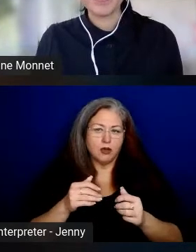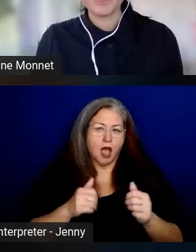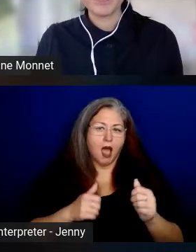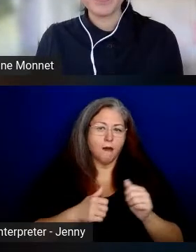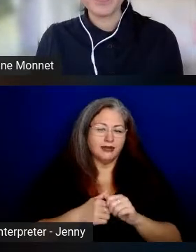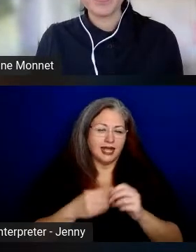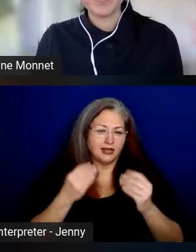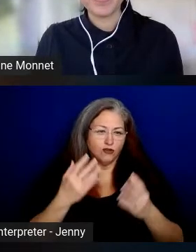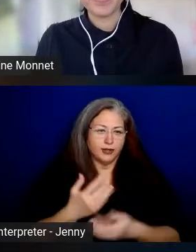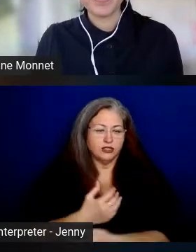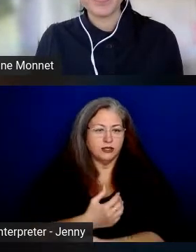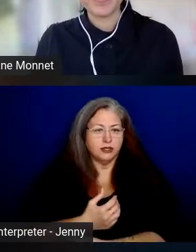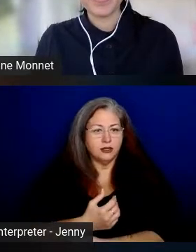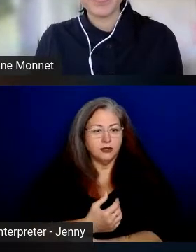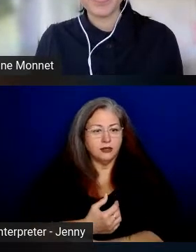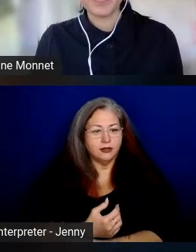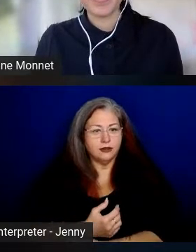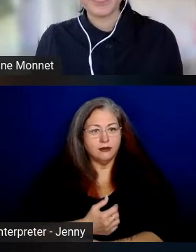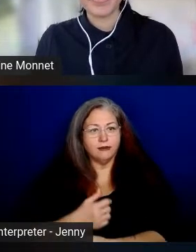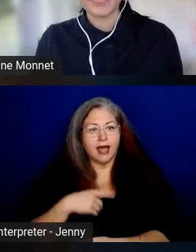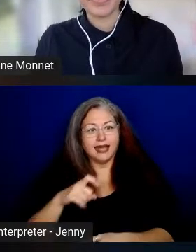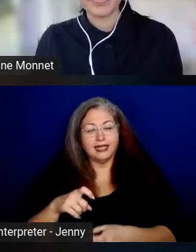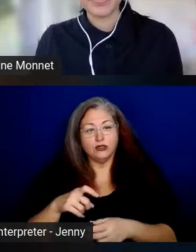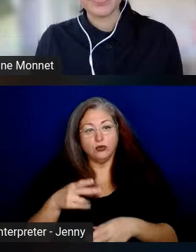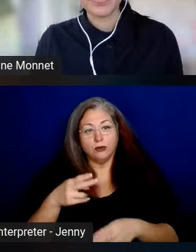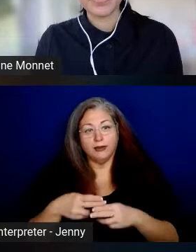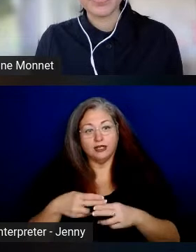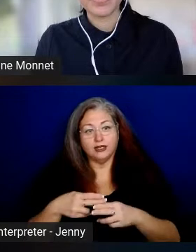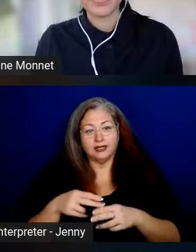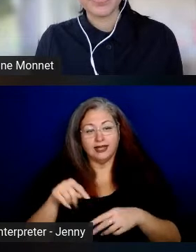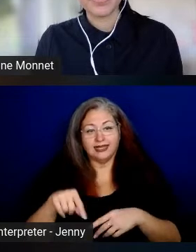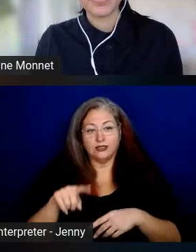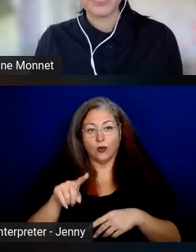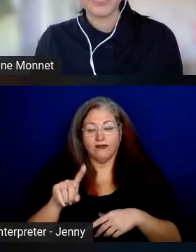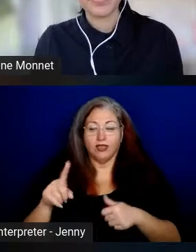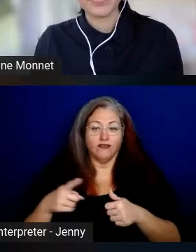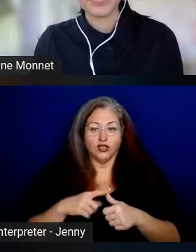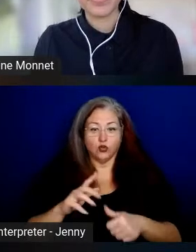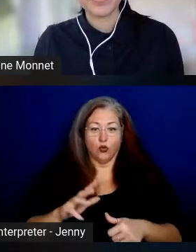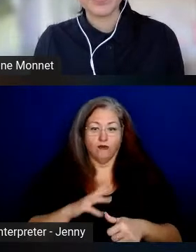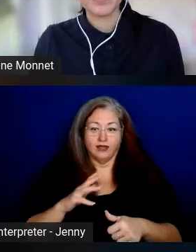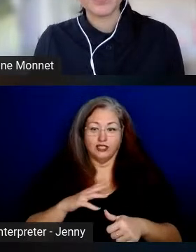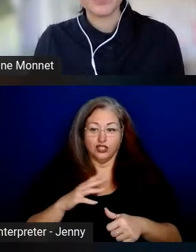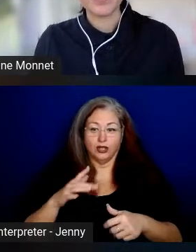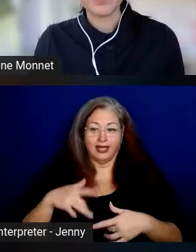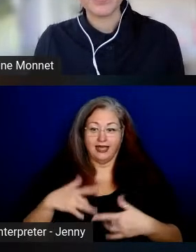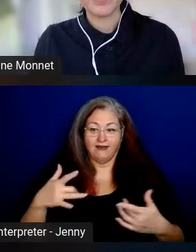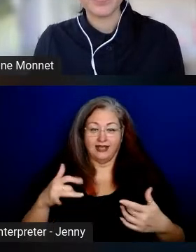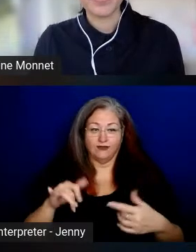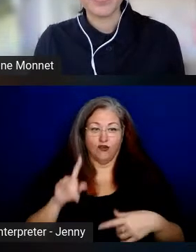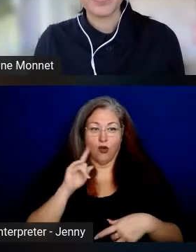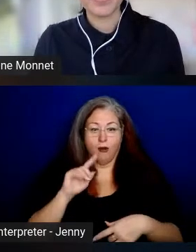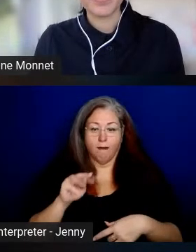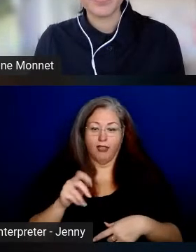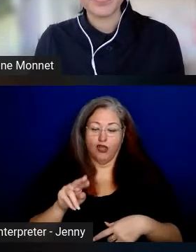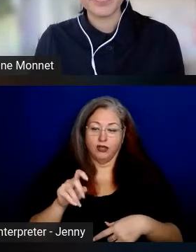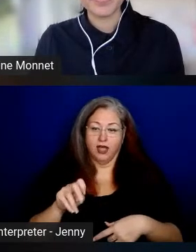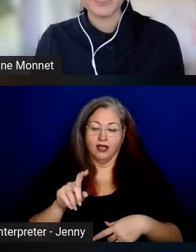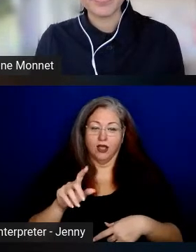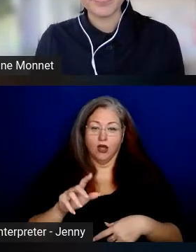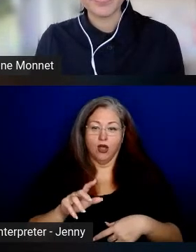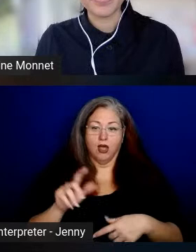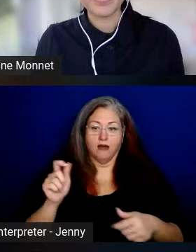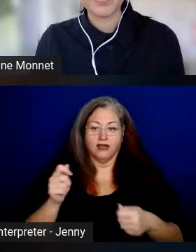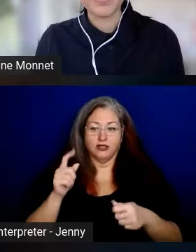I can't help but mention that this is one of the first official events. This Mother Tongue Film Festival is one of the first official events